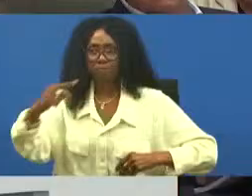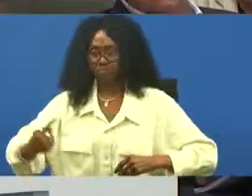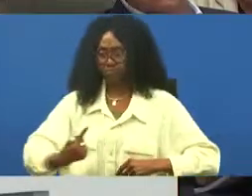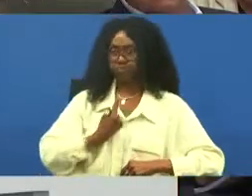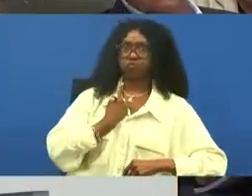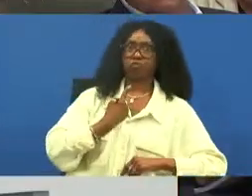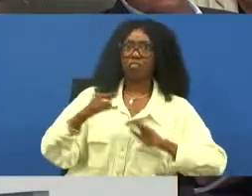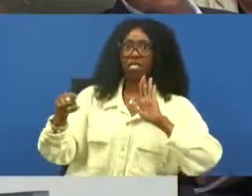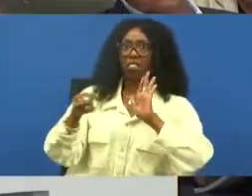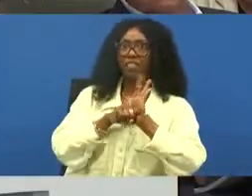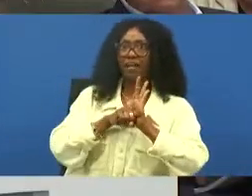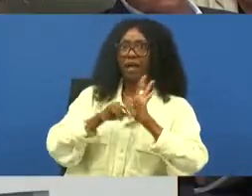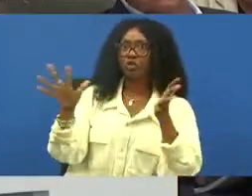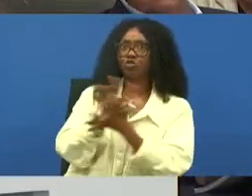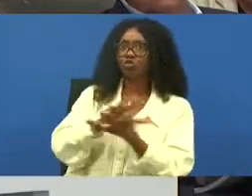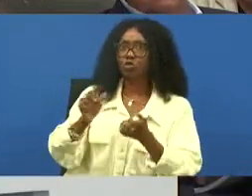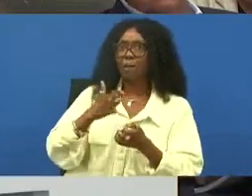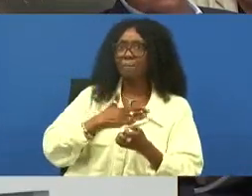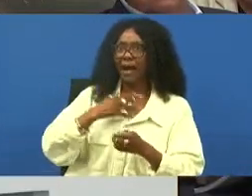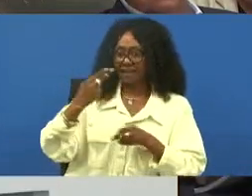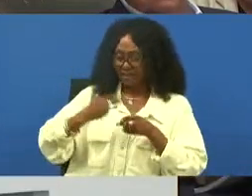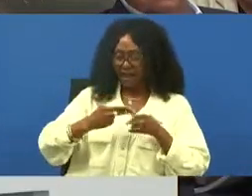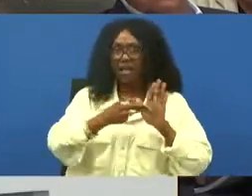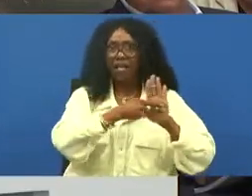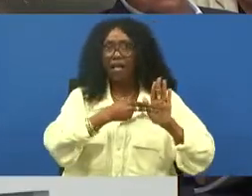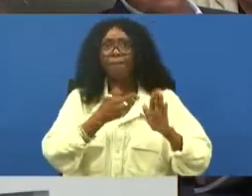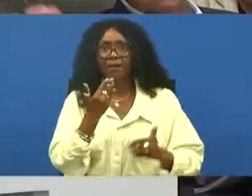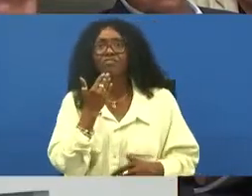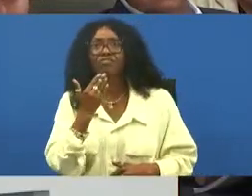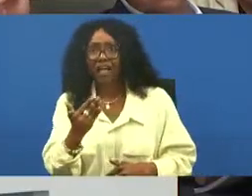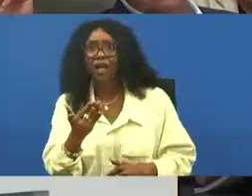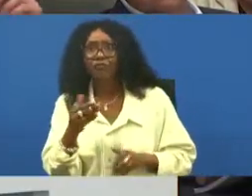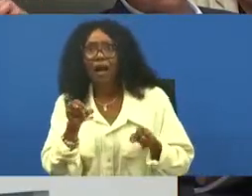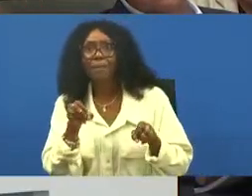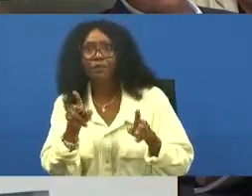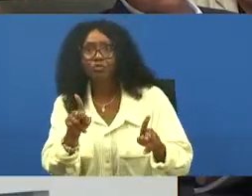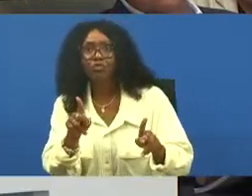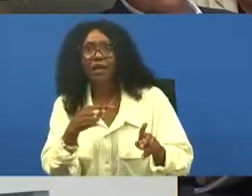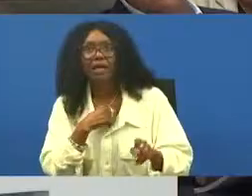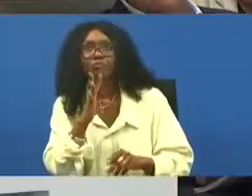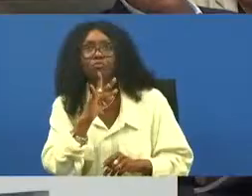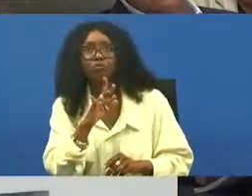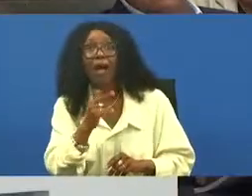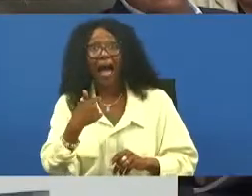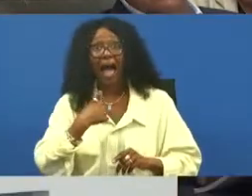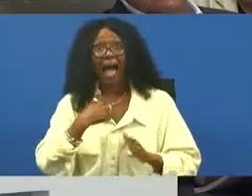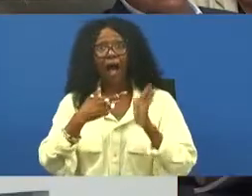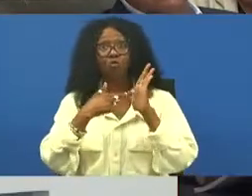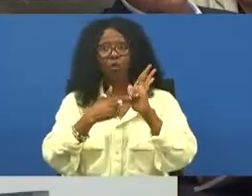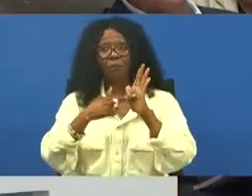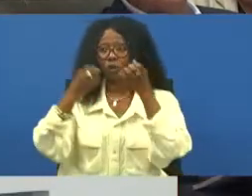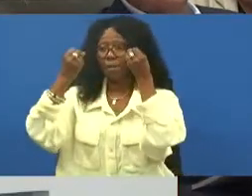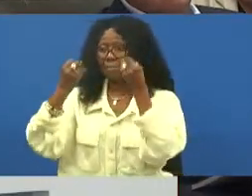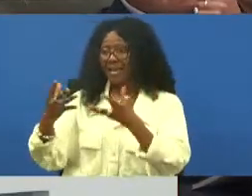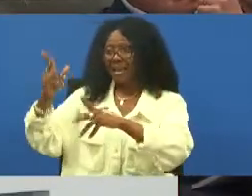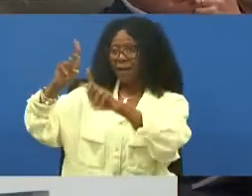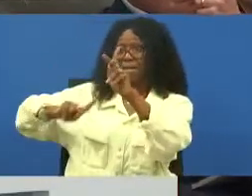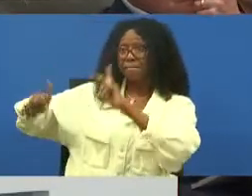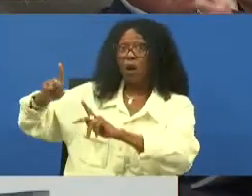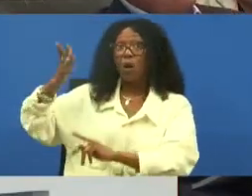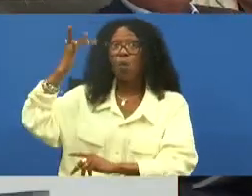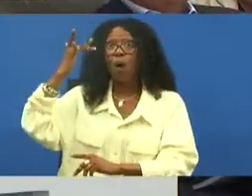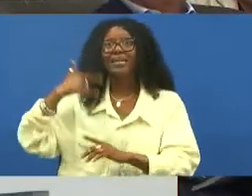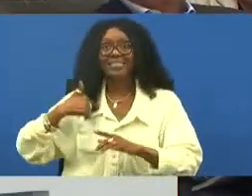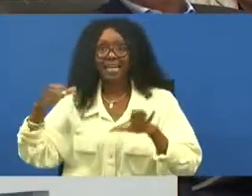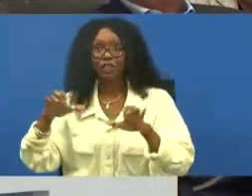to destroy it. And the reason, thank you for the opportunity, the reason I do represent so many people is because I do a